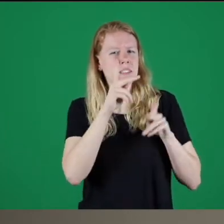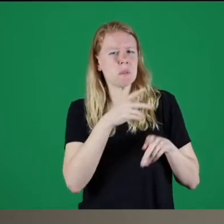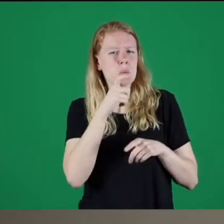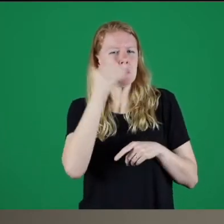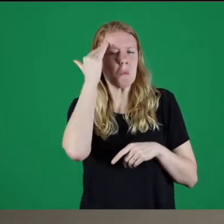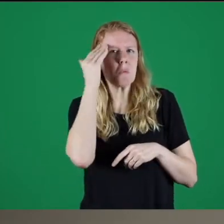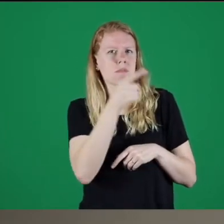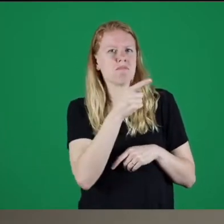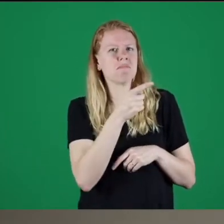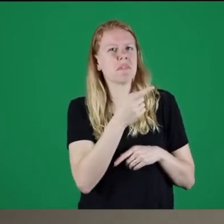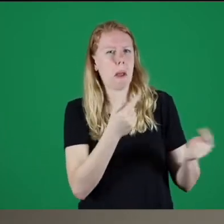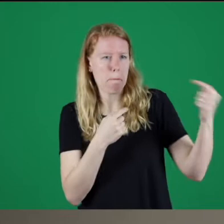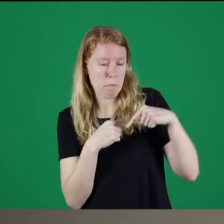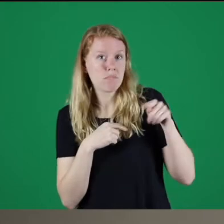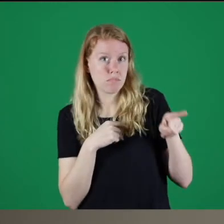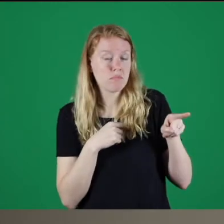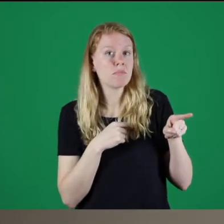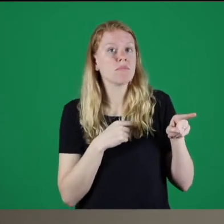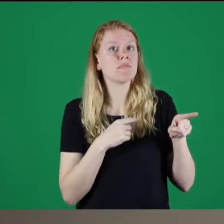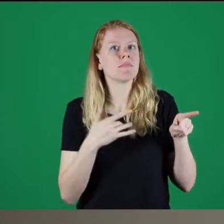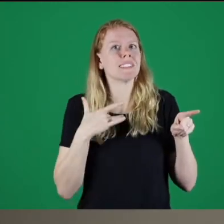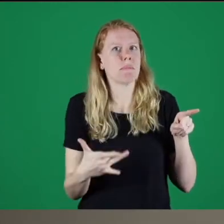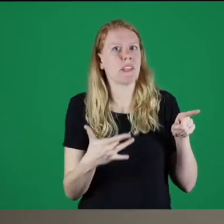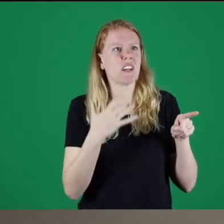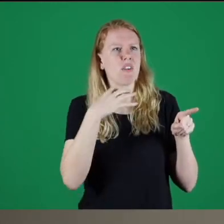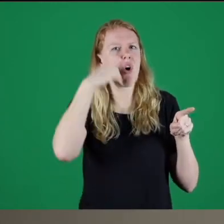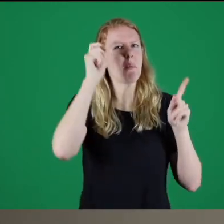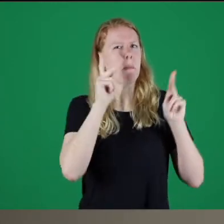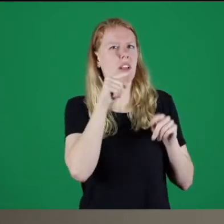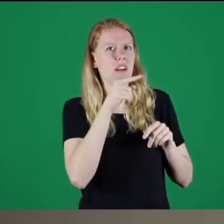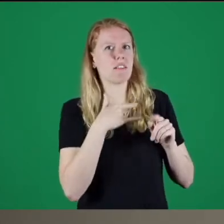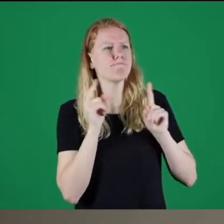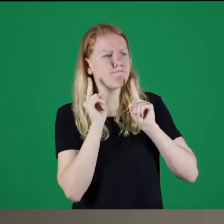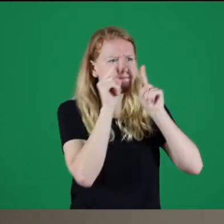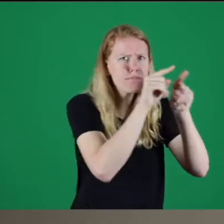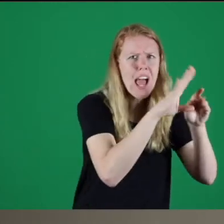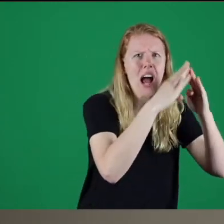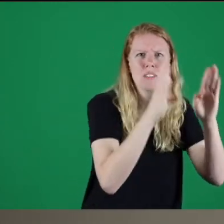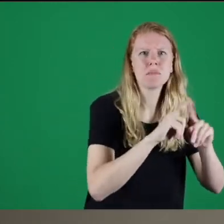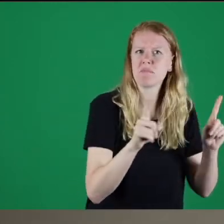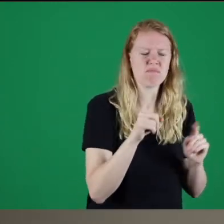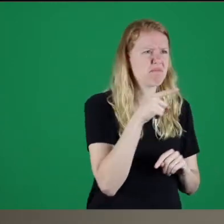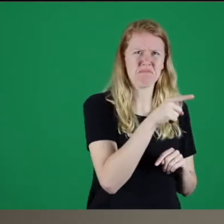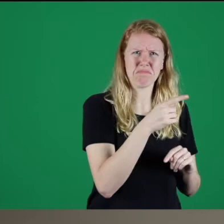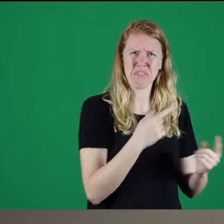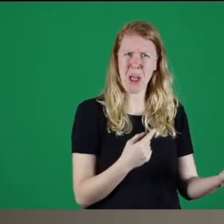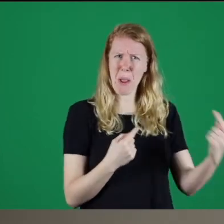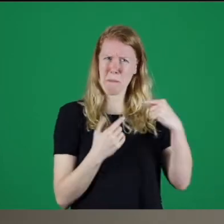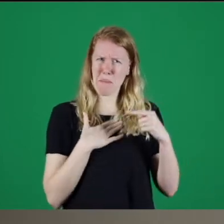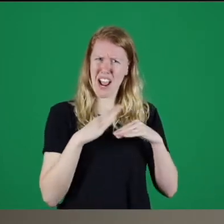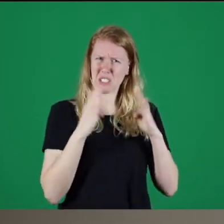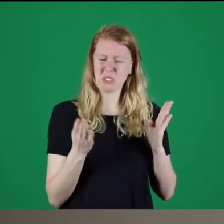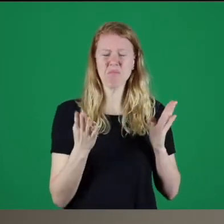because usually you went to elders and, well, he was willing to come to me. So we set up a date, and I never